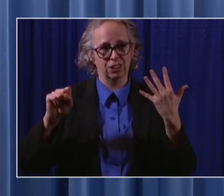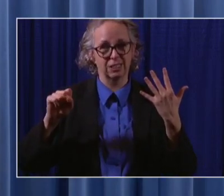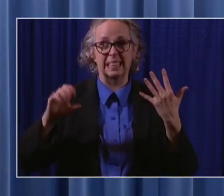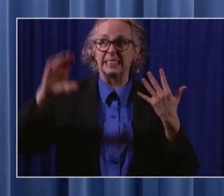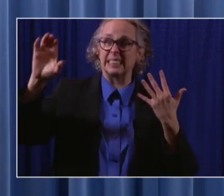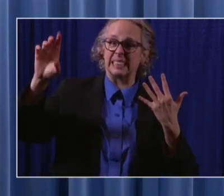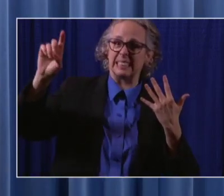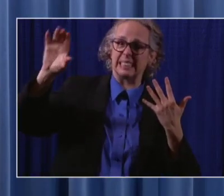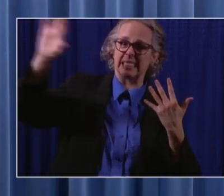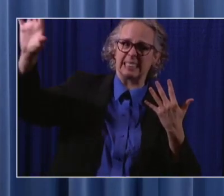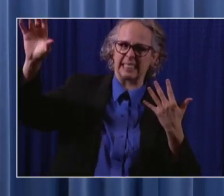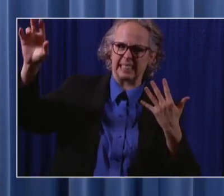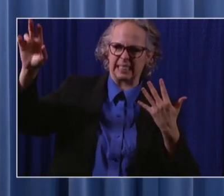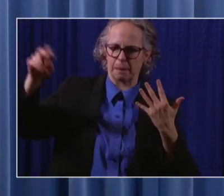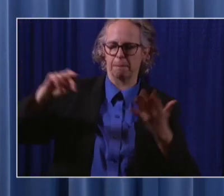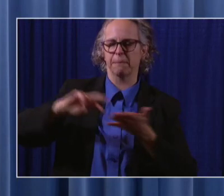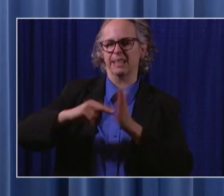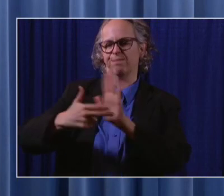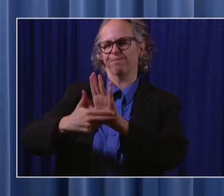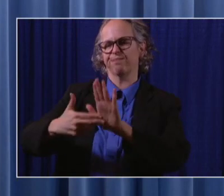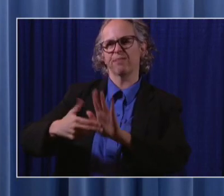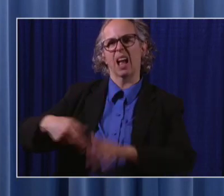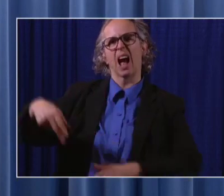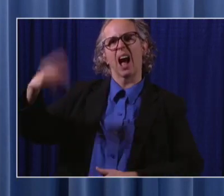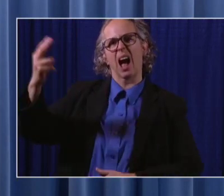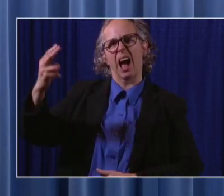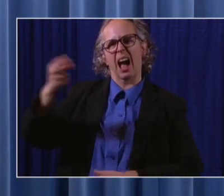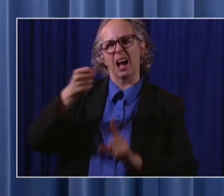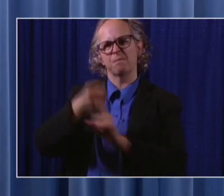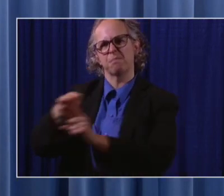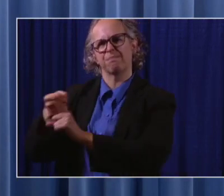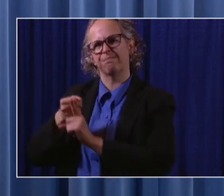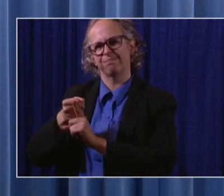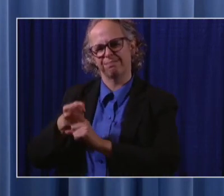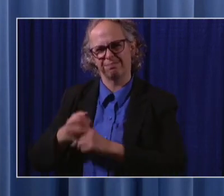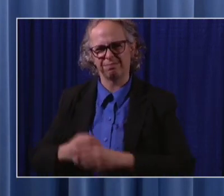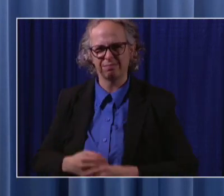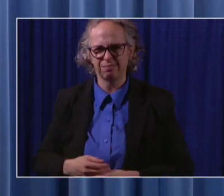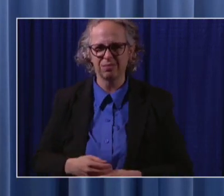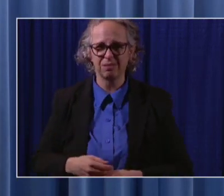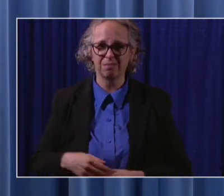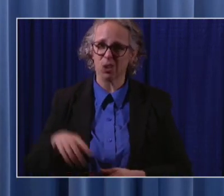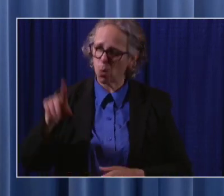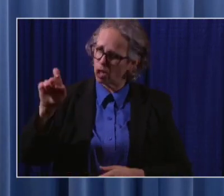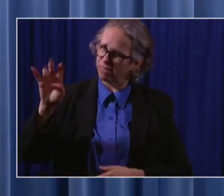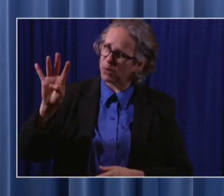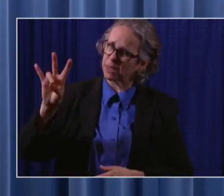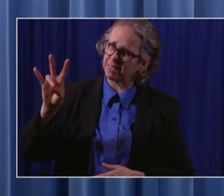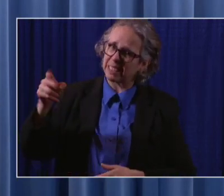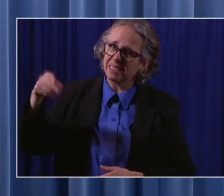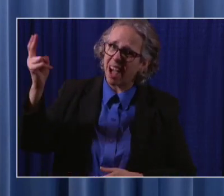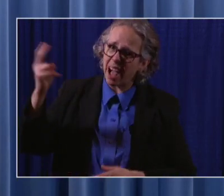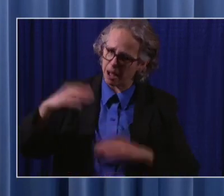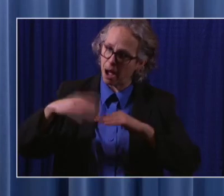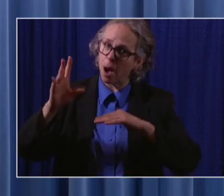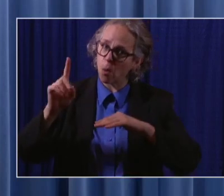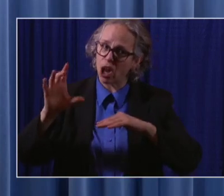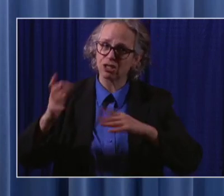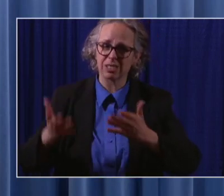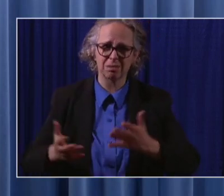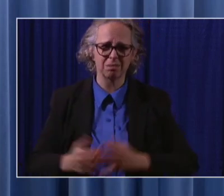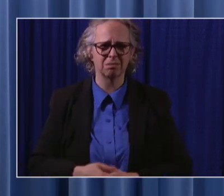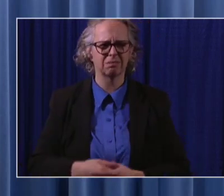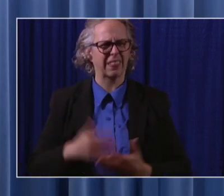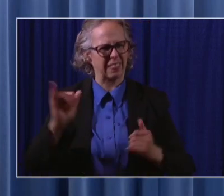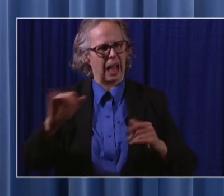at 147. Let me talk about 2 different situations in Montgomery County. In one